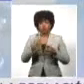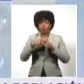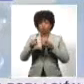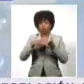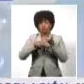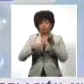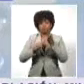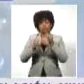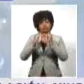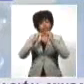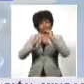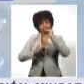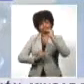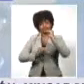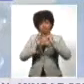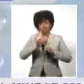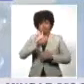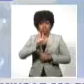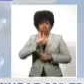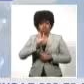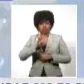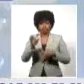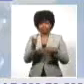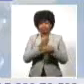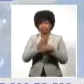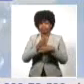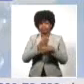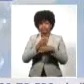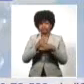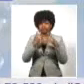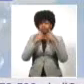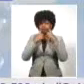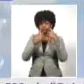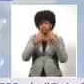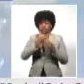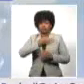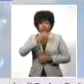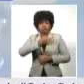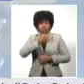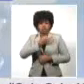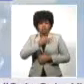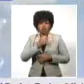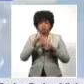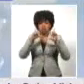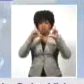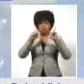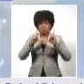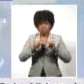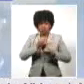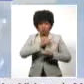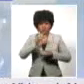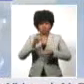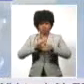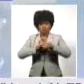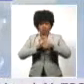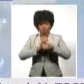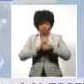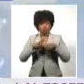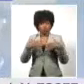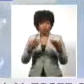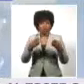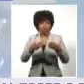13.1%, Mayabeque 11.7%, Pinar del Río 8.6%, Holguín 8.3%,